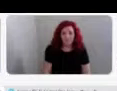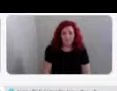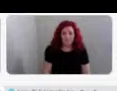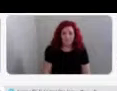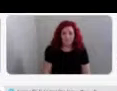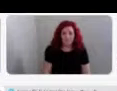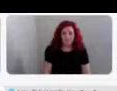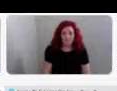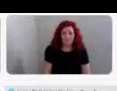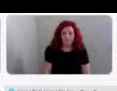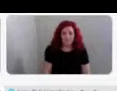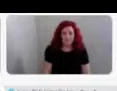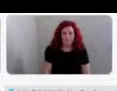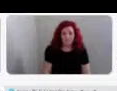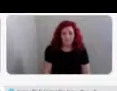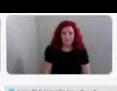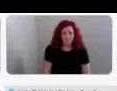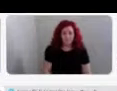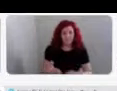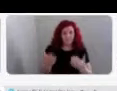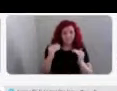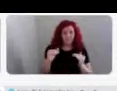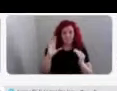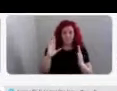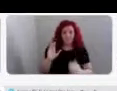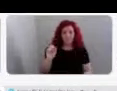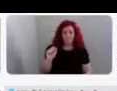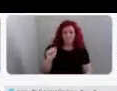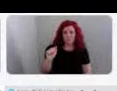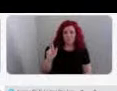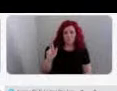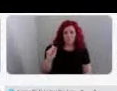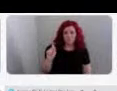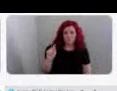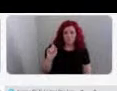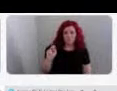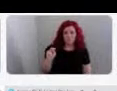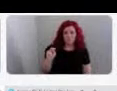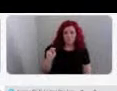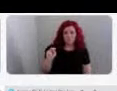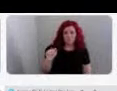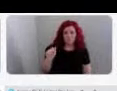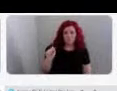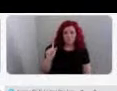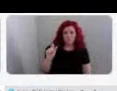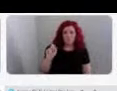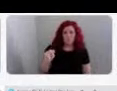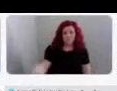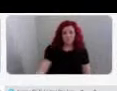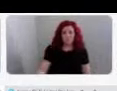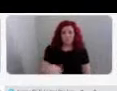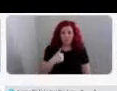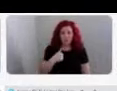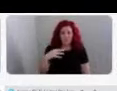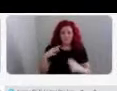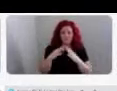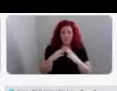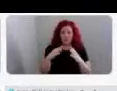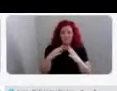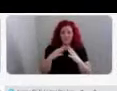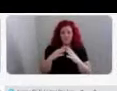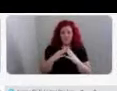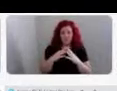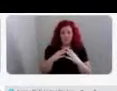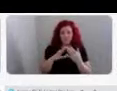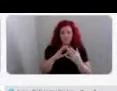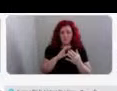the next speaker is austin aslan good afternoon um i'm austin aslan i'm a flagstaff city council member i'm also the